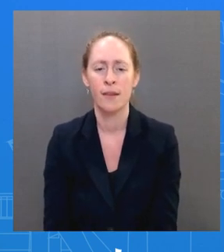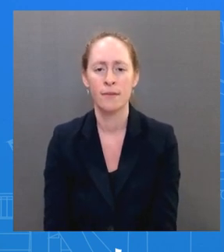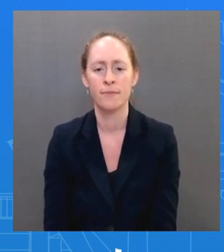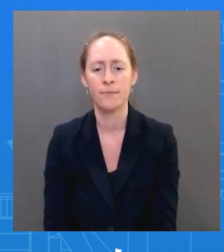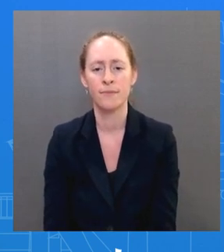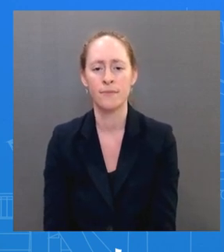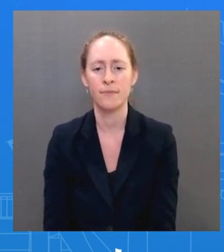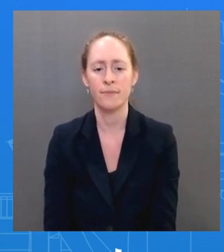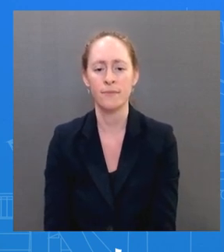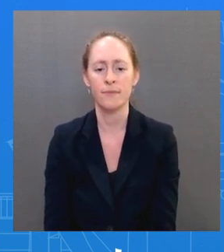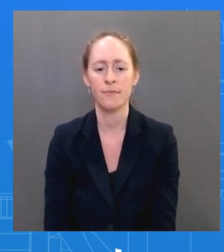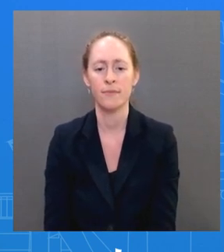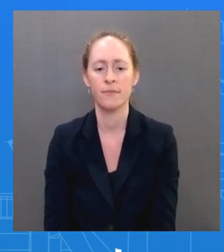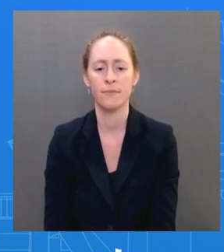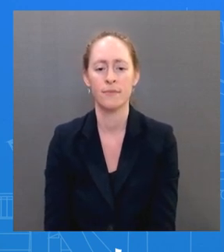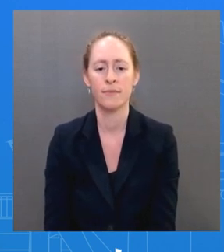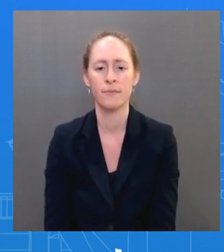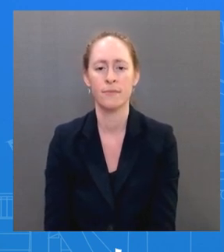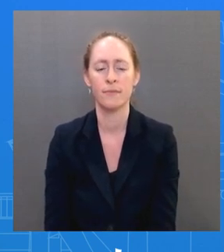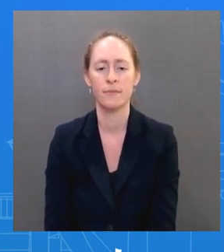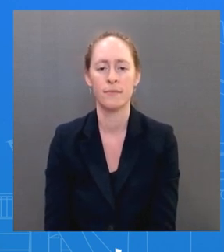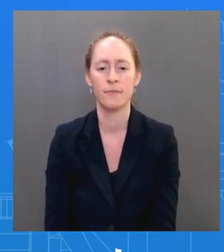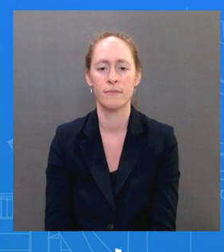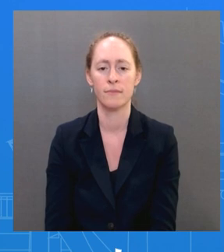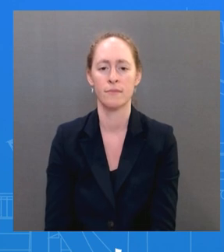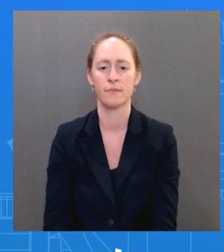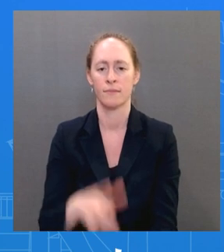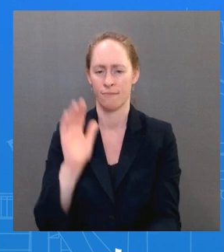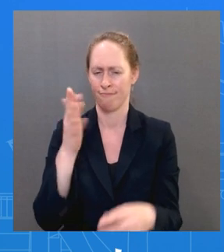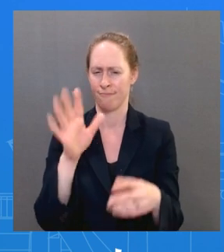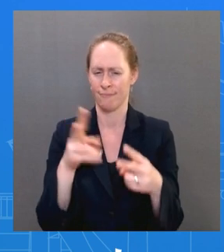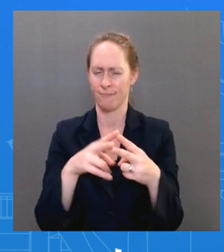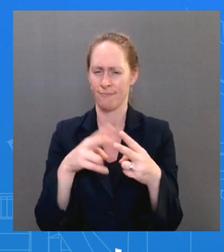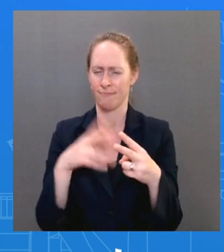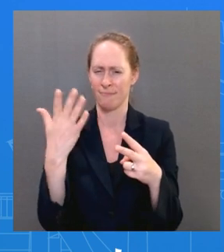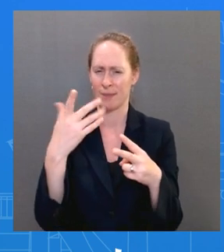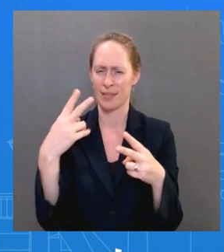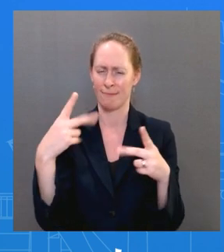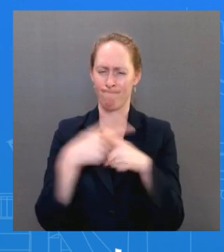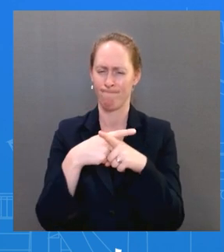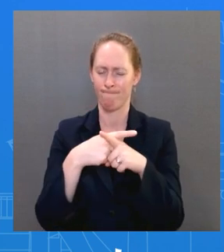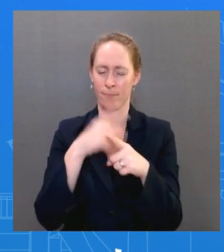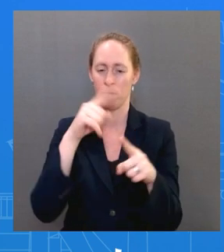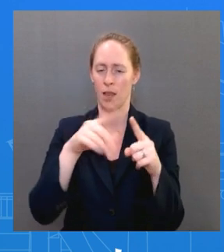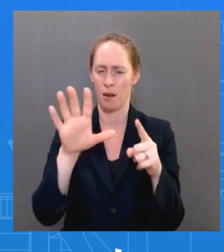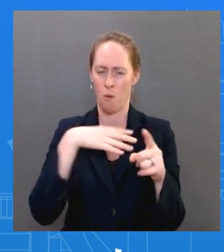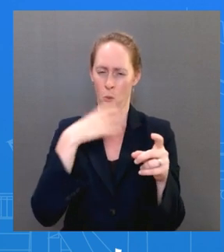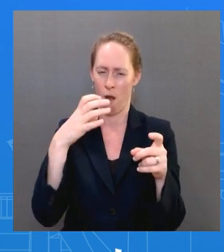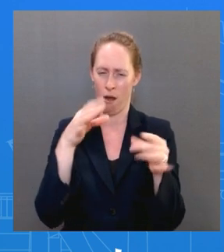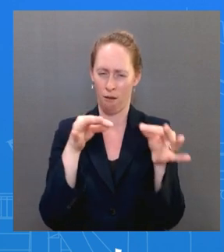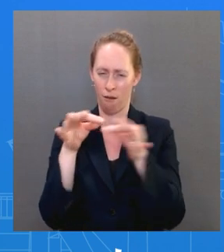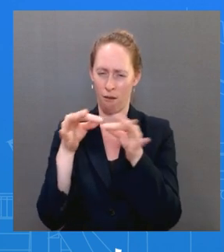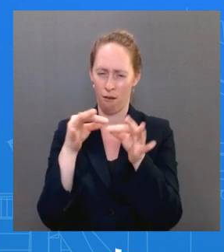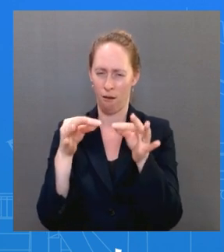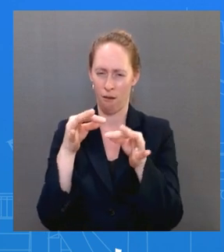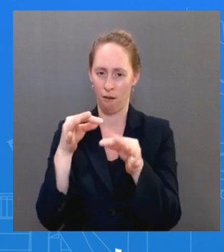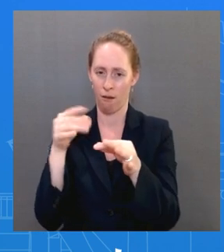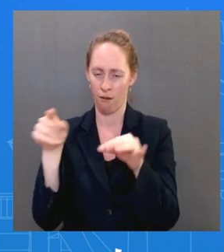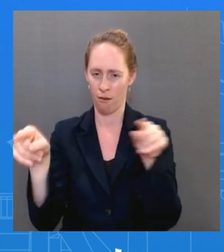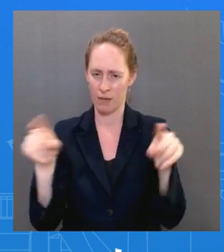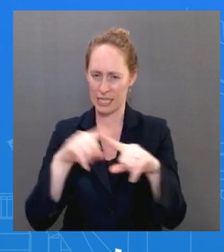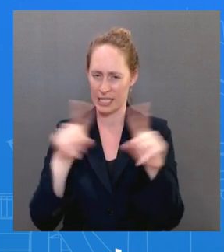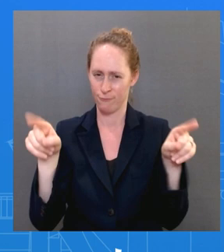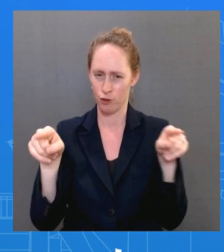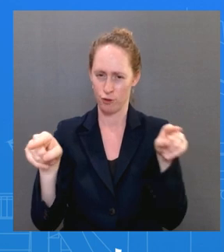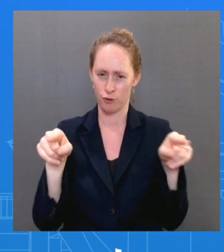that sound contradictory, but actually we have to keep in our heads at the same time. One is we're in much, much better place than where we were 18 months ago when the president took office. Deaths